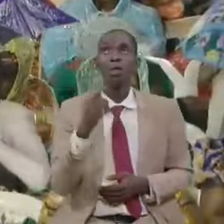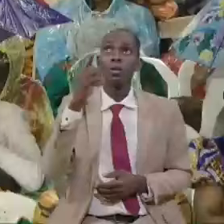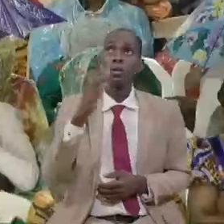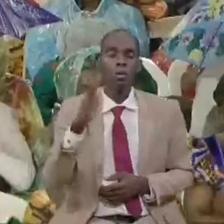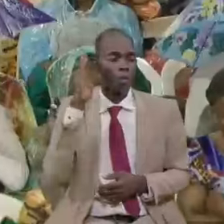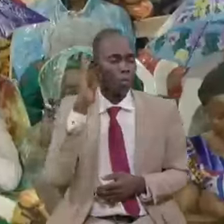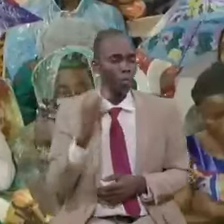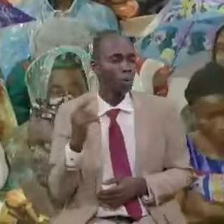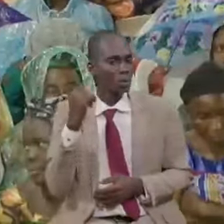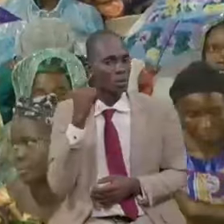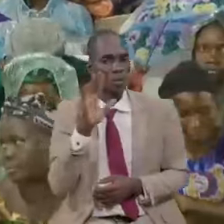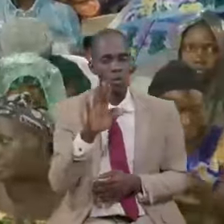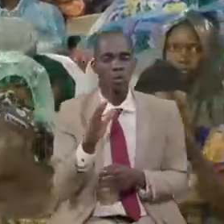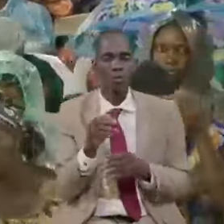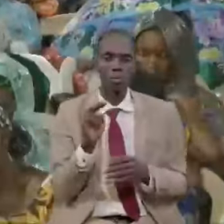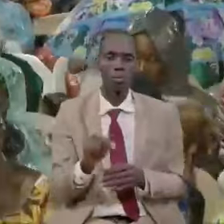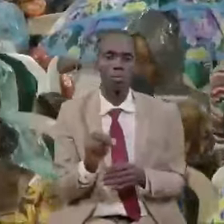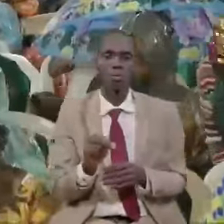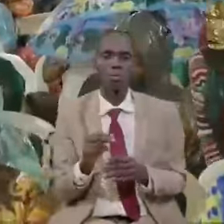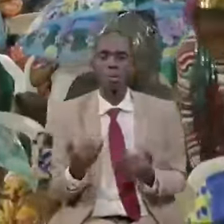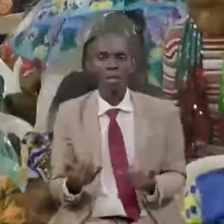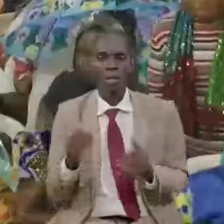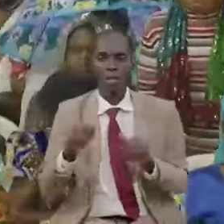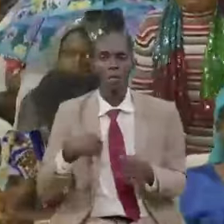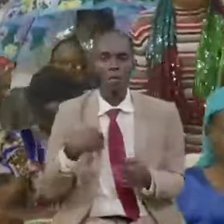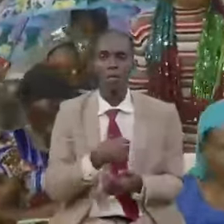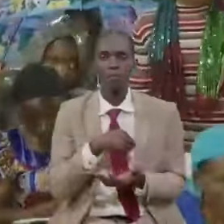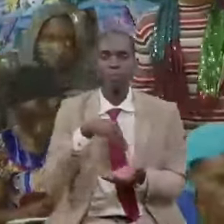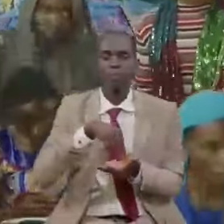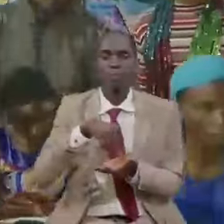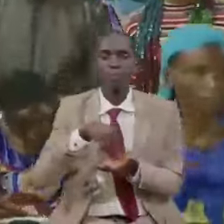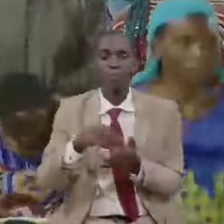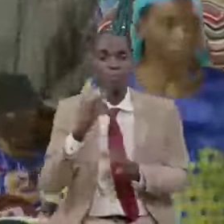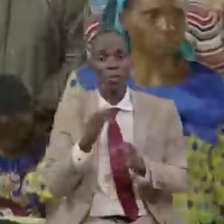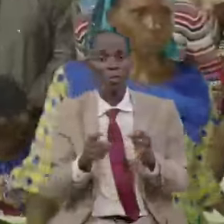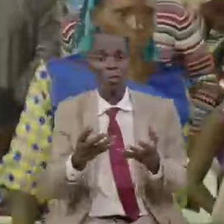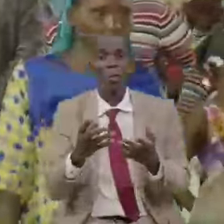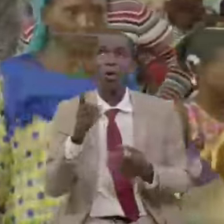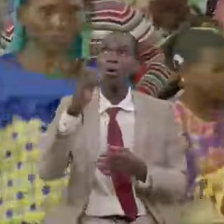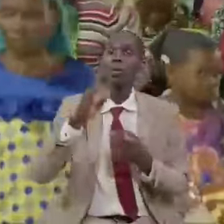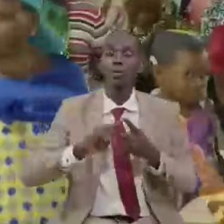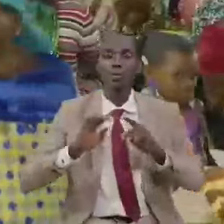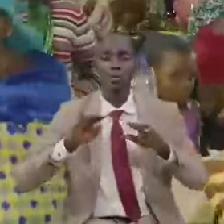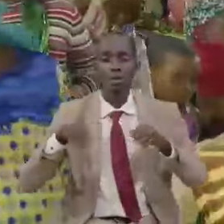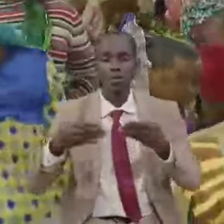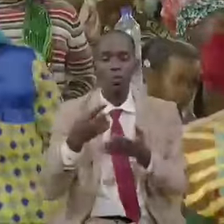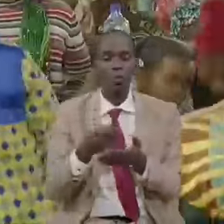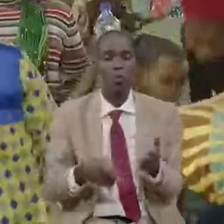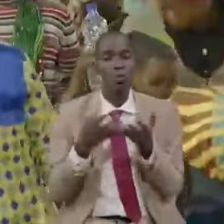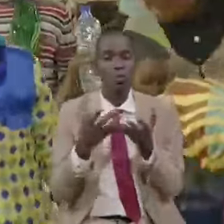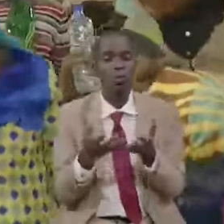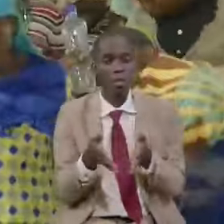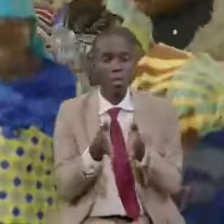Can we rise up? If you want God to grant your petition, this is time to go to God and tell the